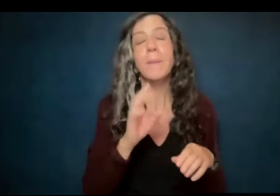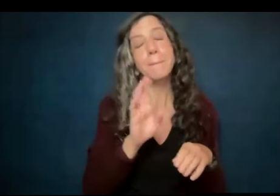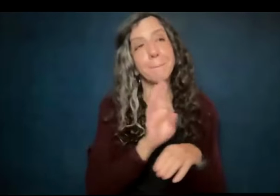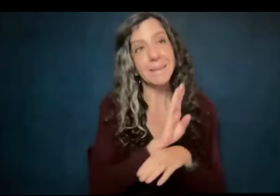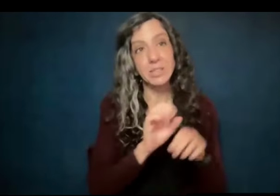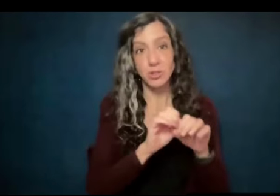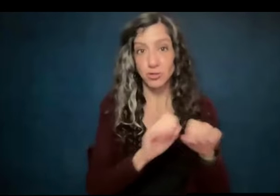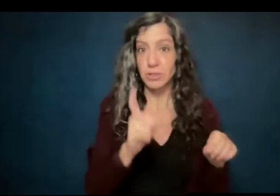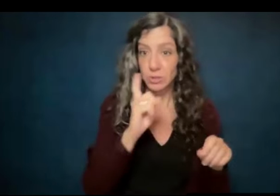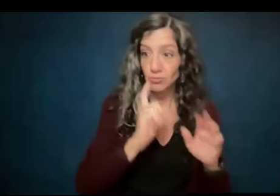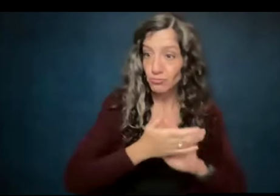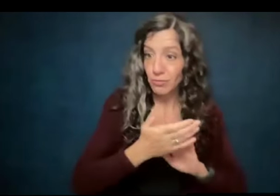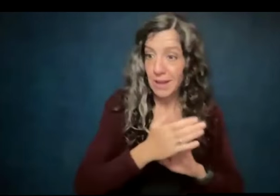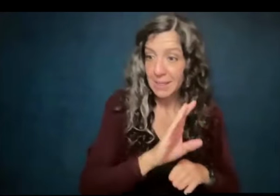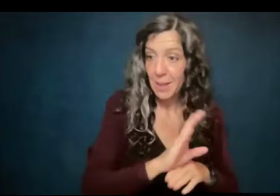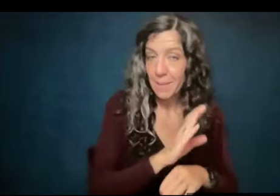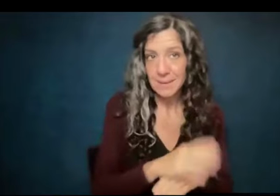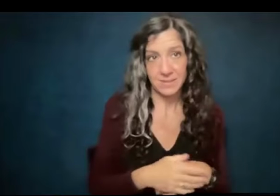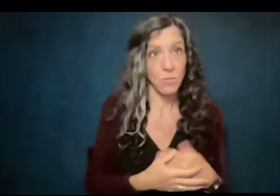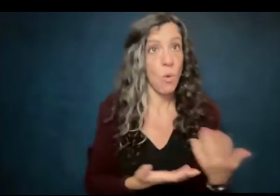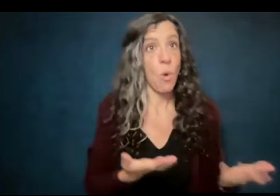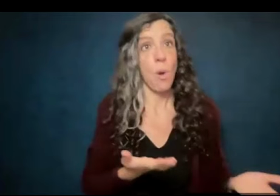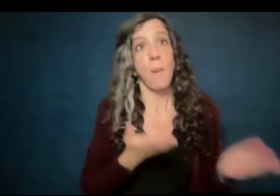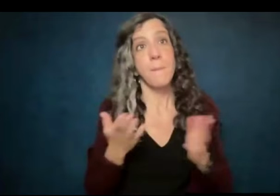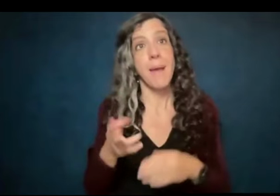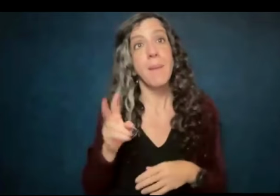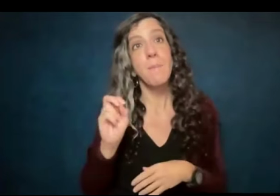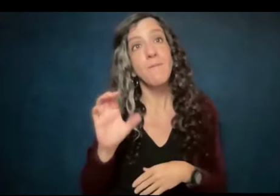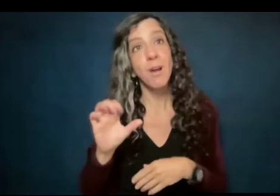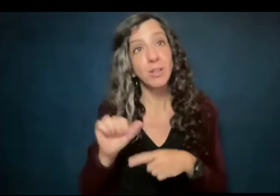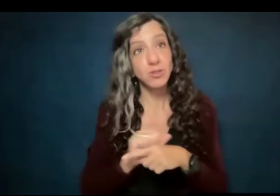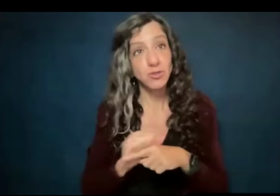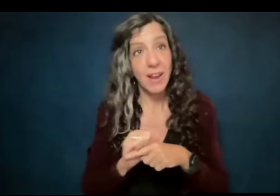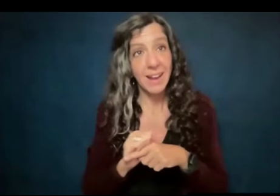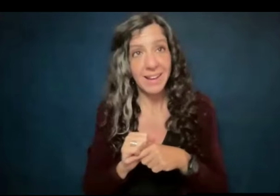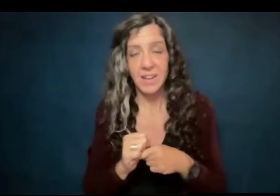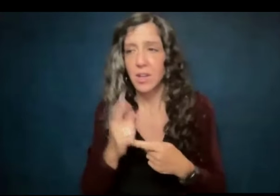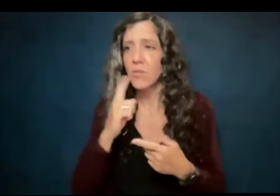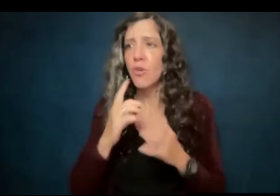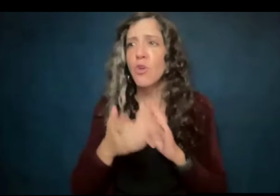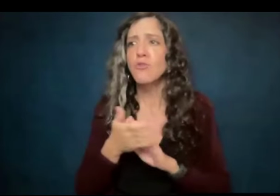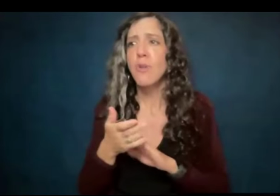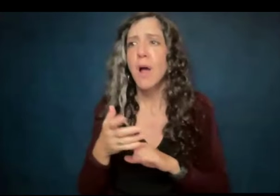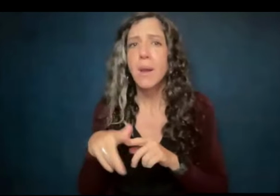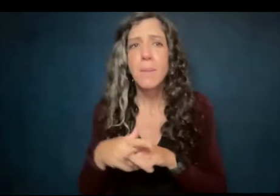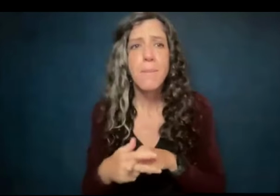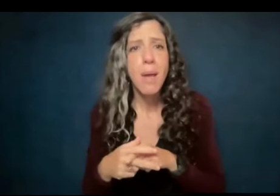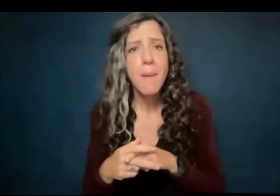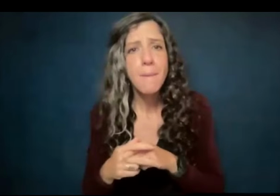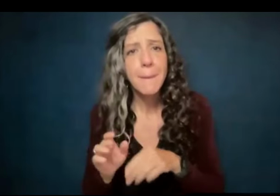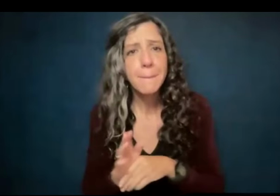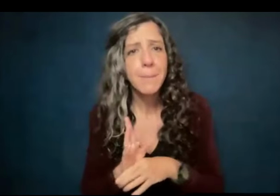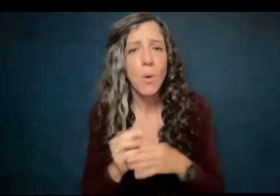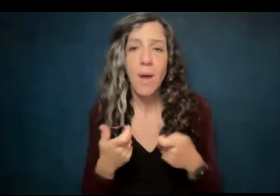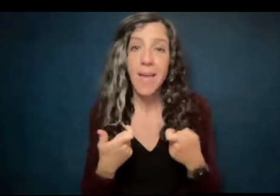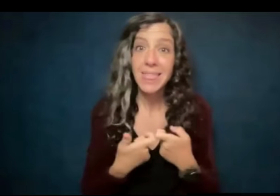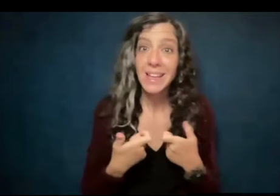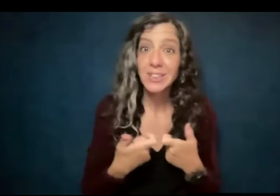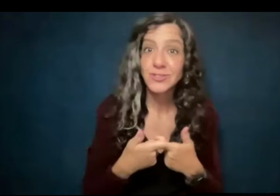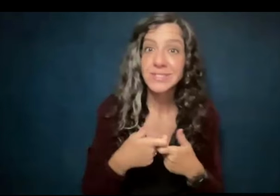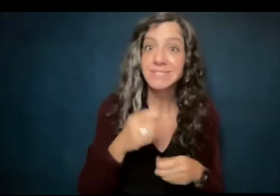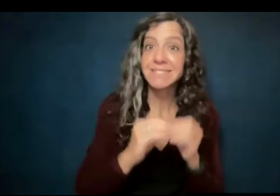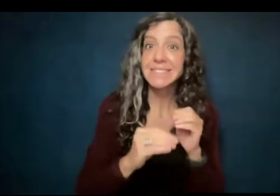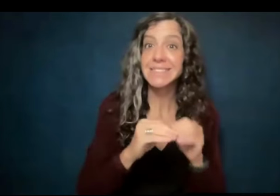It could be vocational training in order to run a plumbing business or an electricity business of some